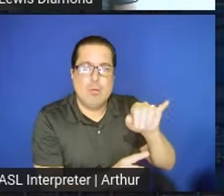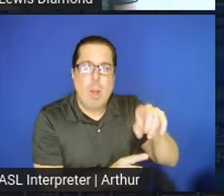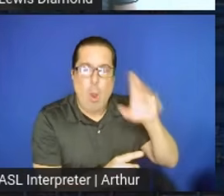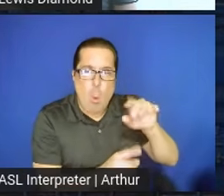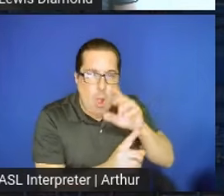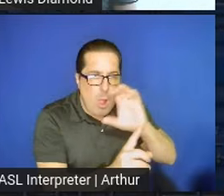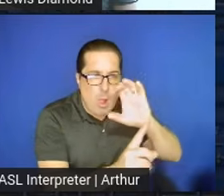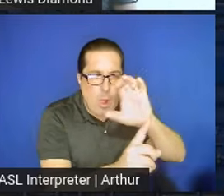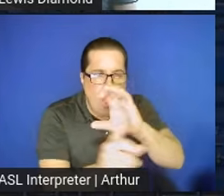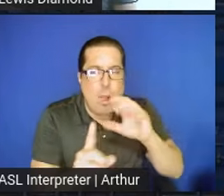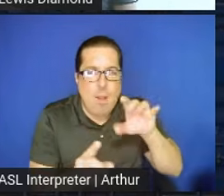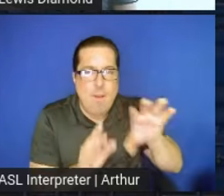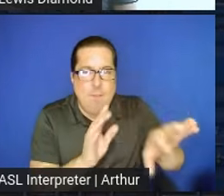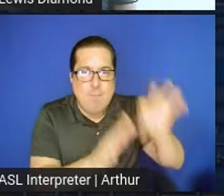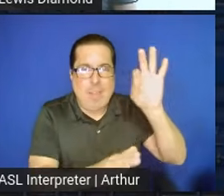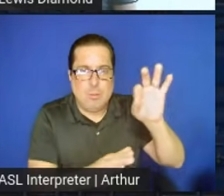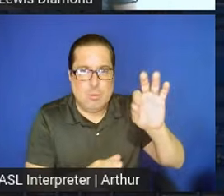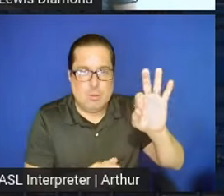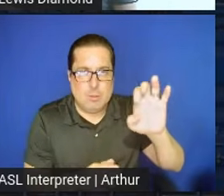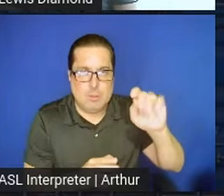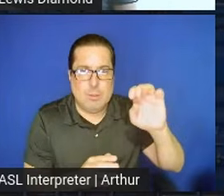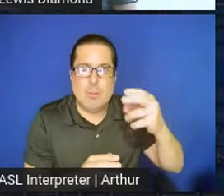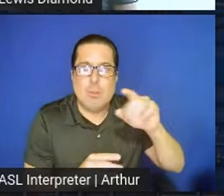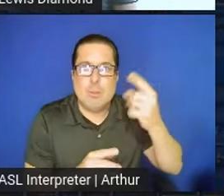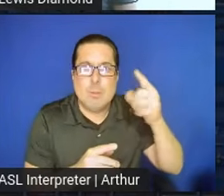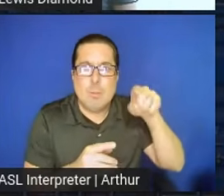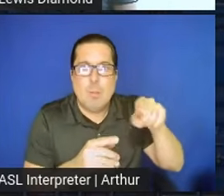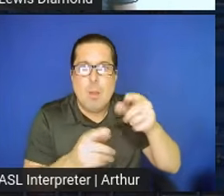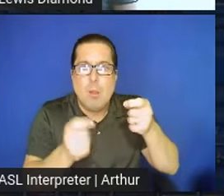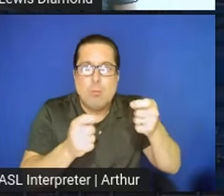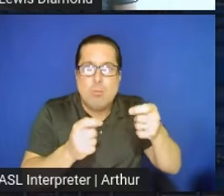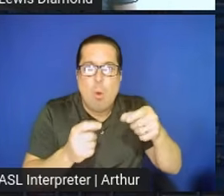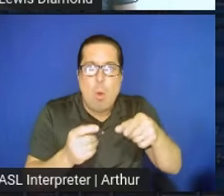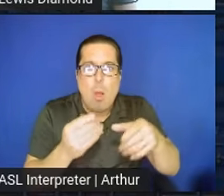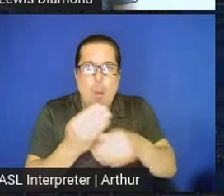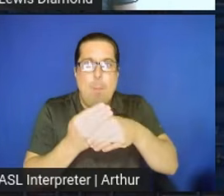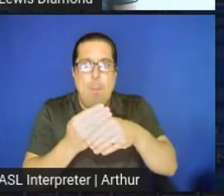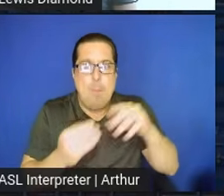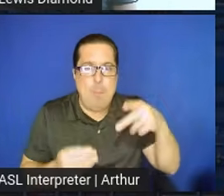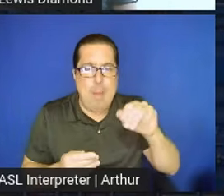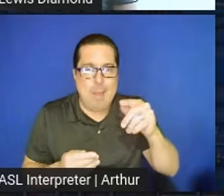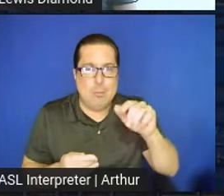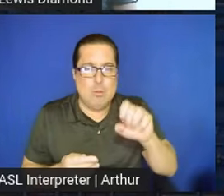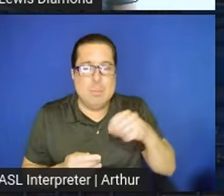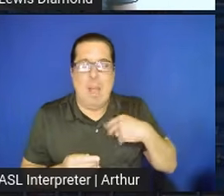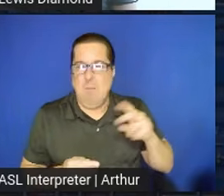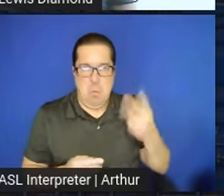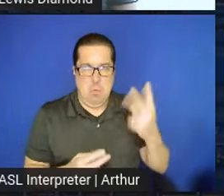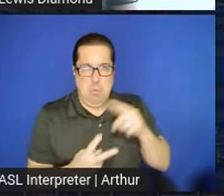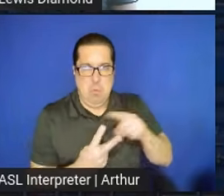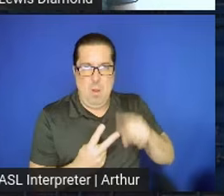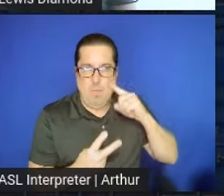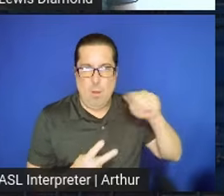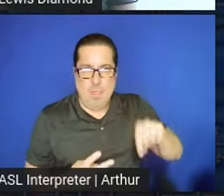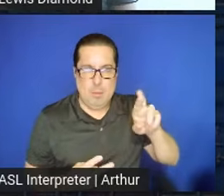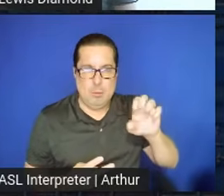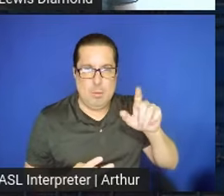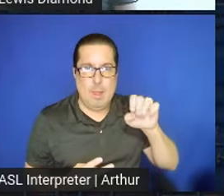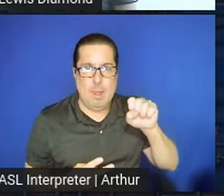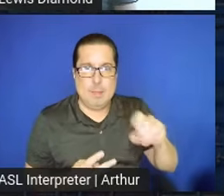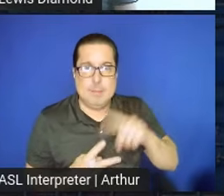of available packages. For our initial release, we only have 2 packages. The first one is essentially a test